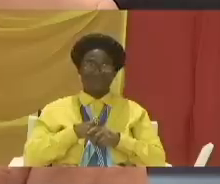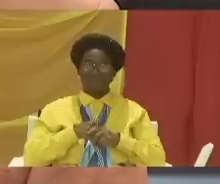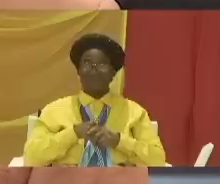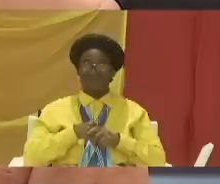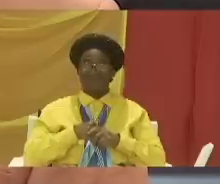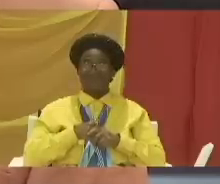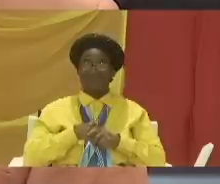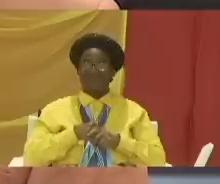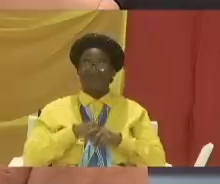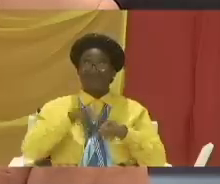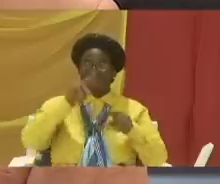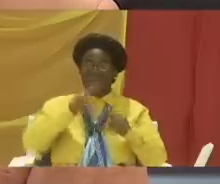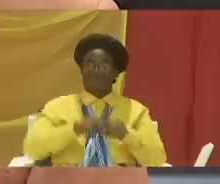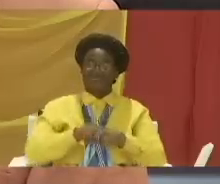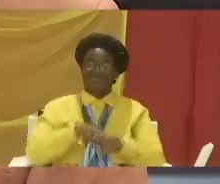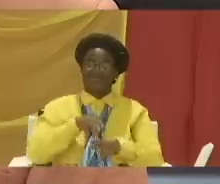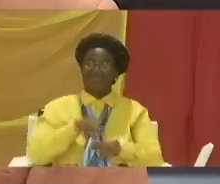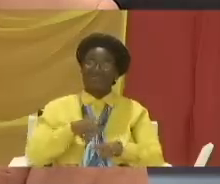Sit down at home.